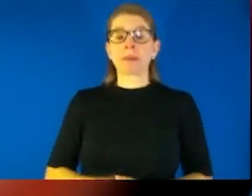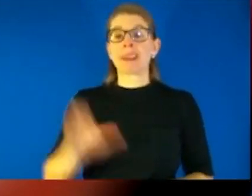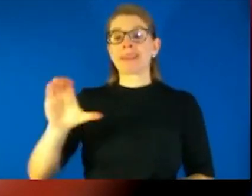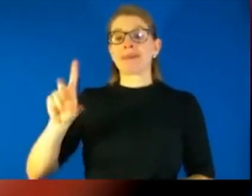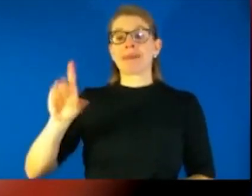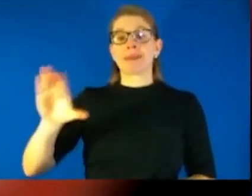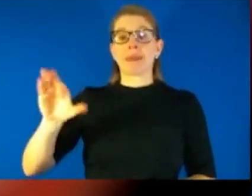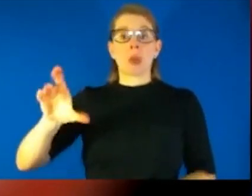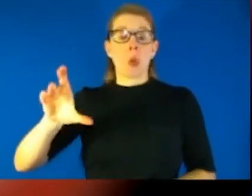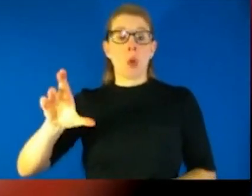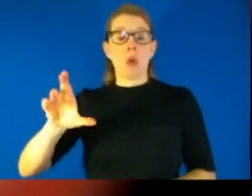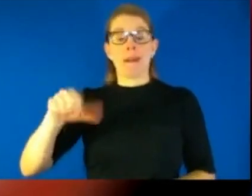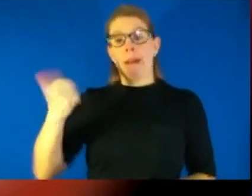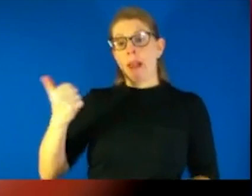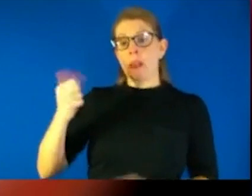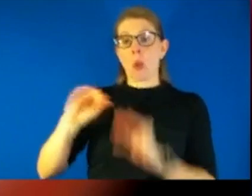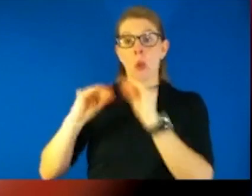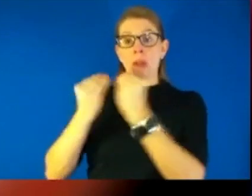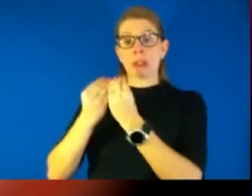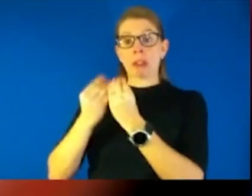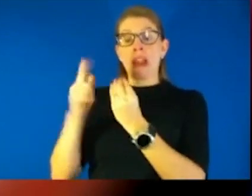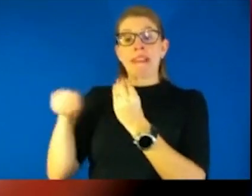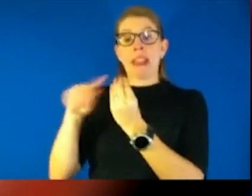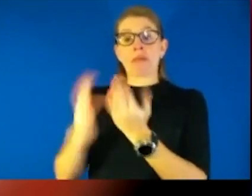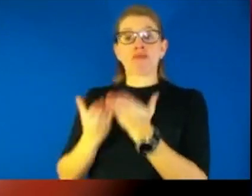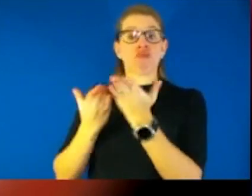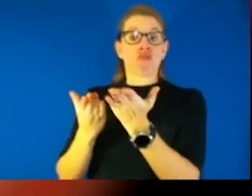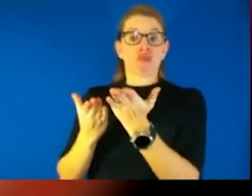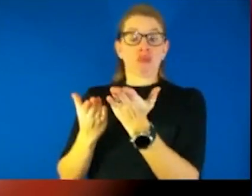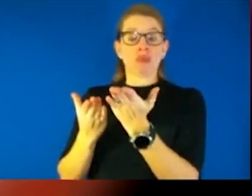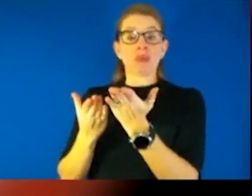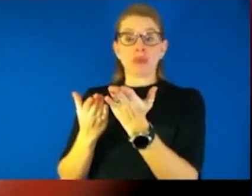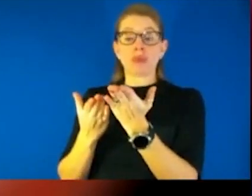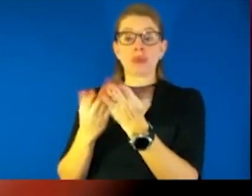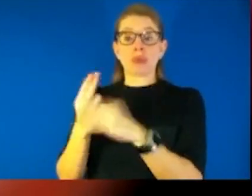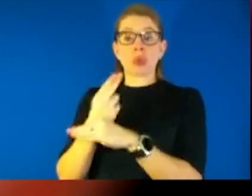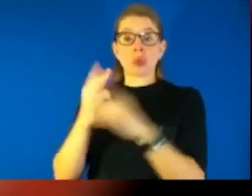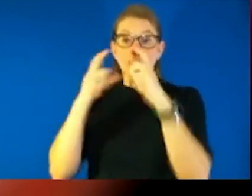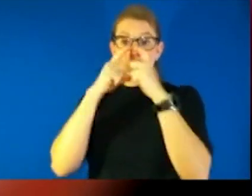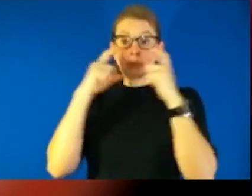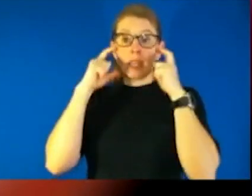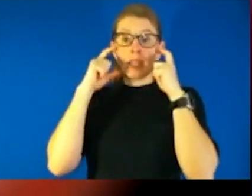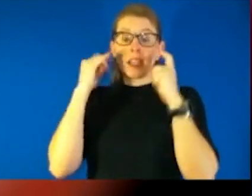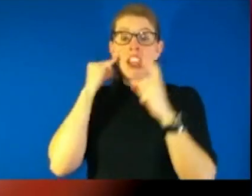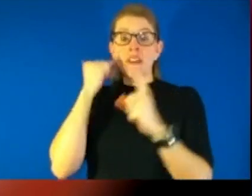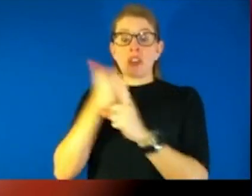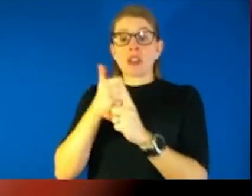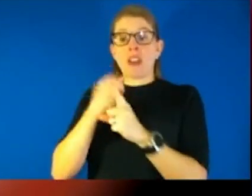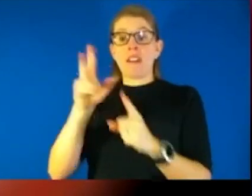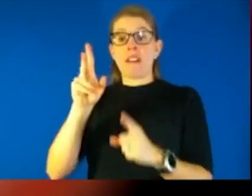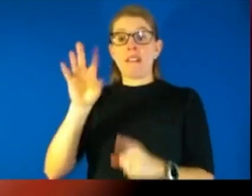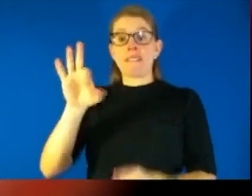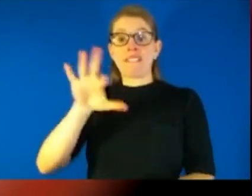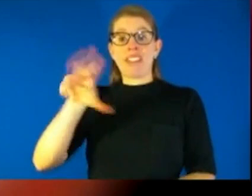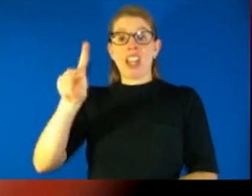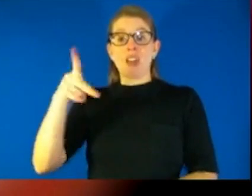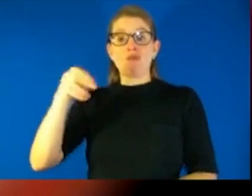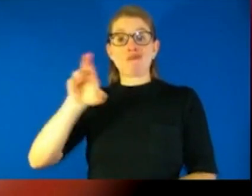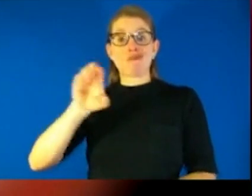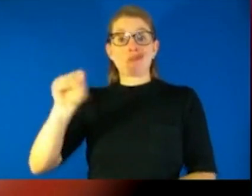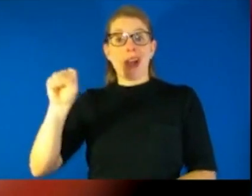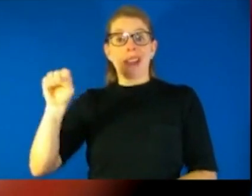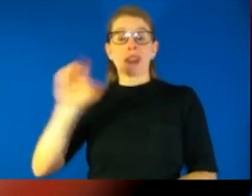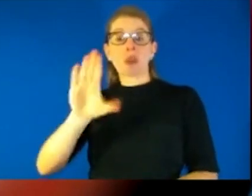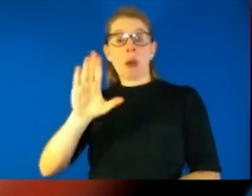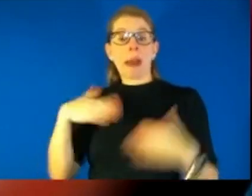CDC, OIE, and other organizations, they recommend to use a mask if you field dress your animals, your deer, in